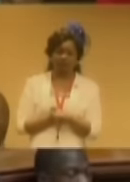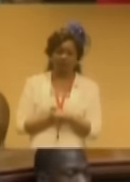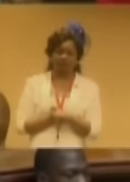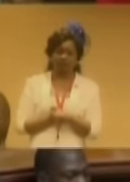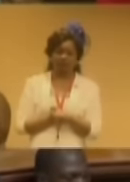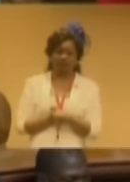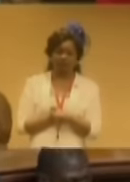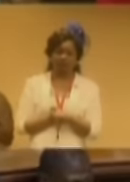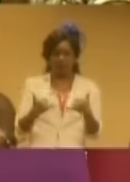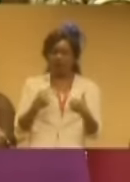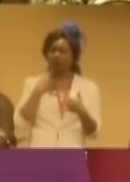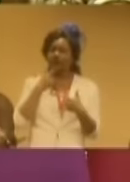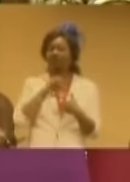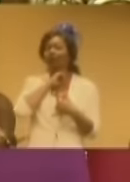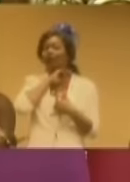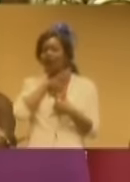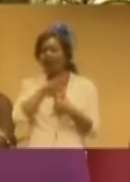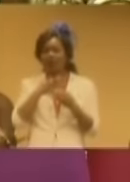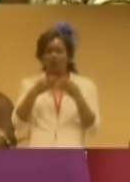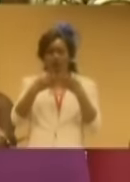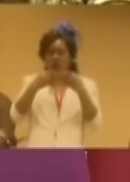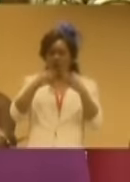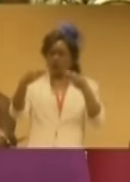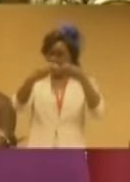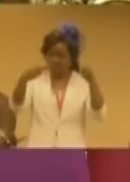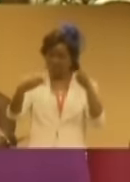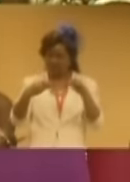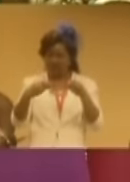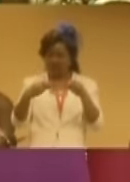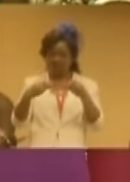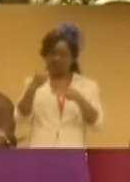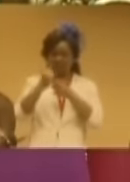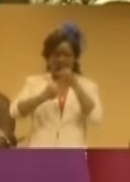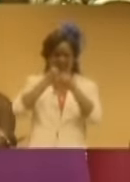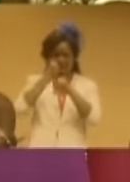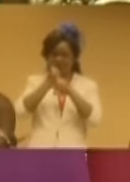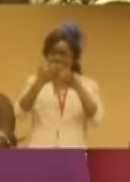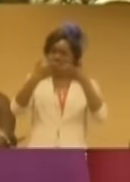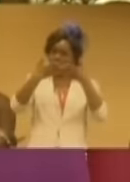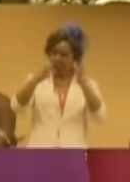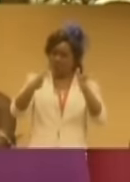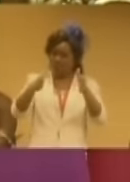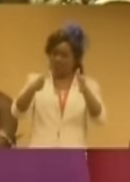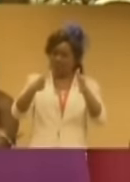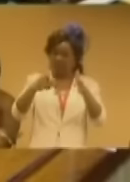I now declare the fourth session of the 10th Parliament officially